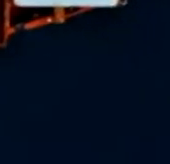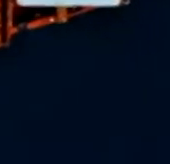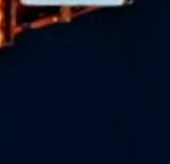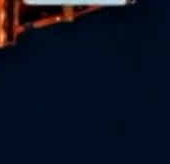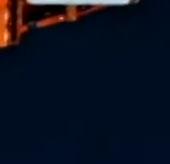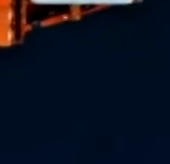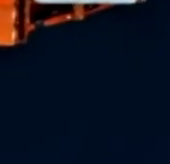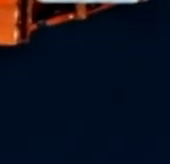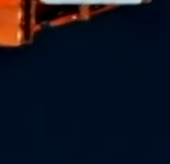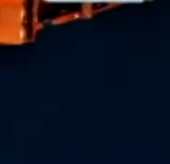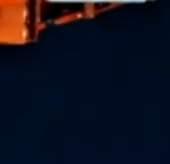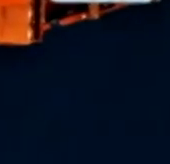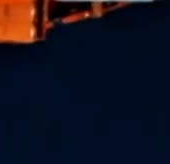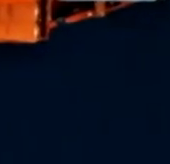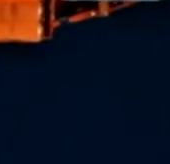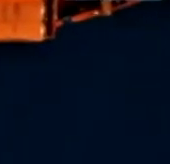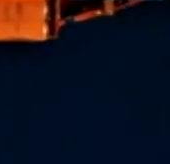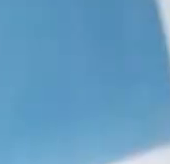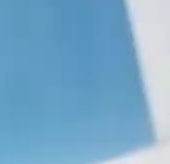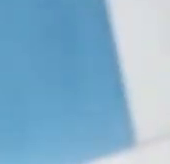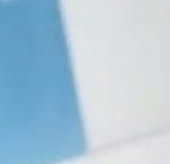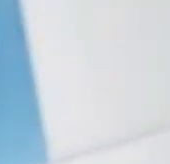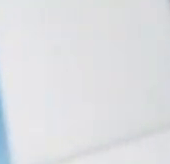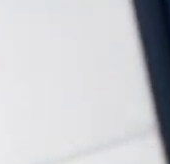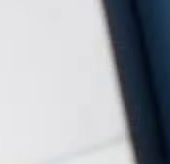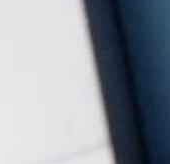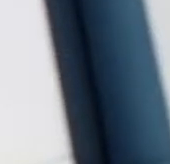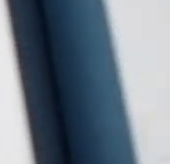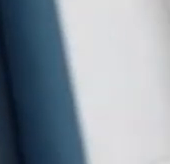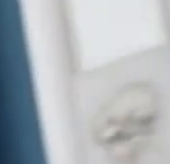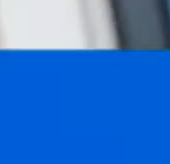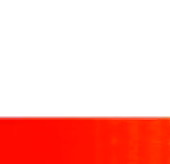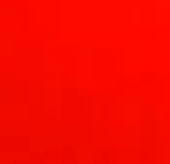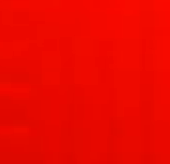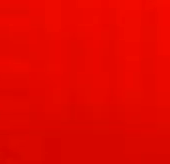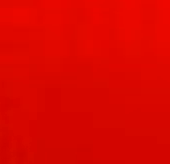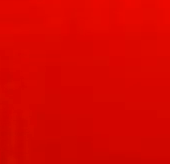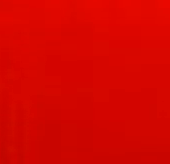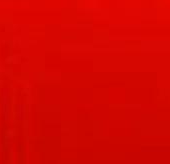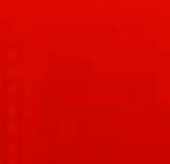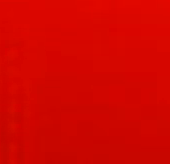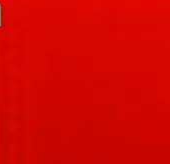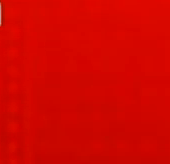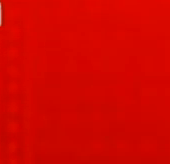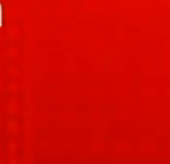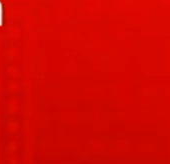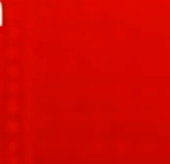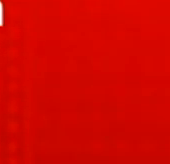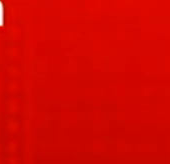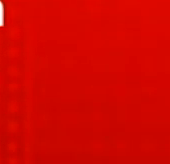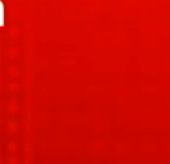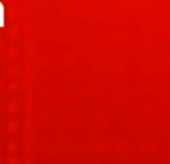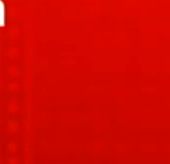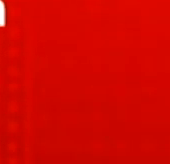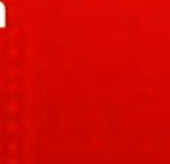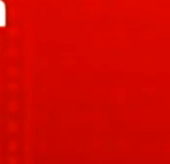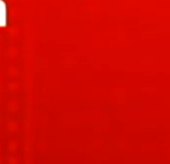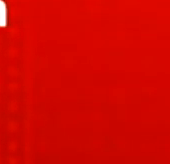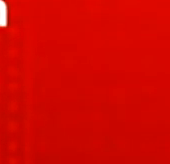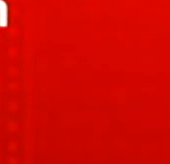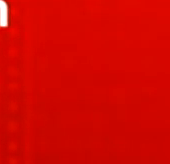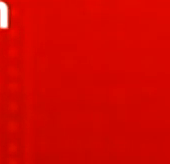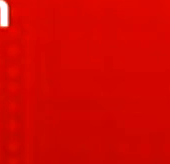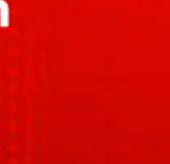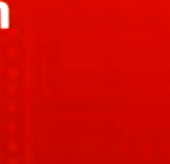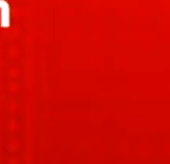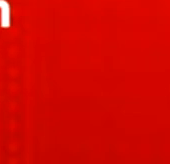programs, and initiatives focus on 4 types of integration. Watch the COMESA Briefly documentary on Thursday, the 30th of